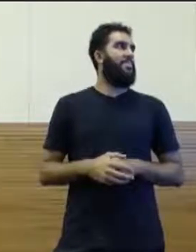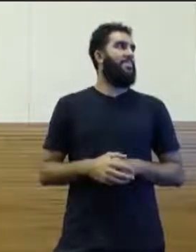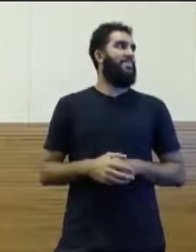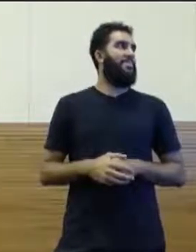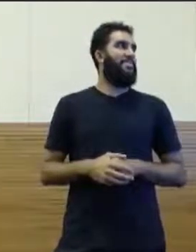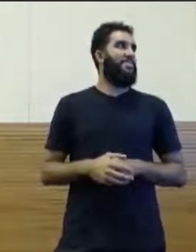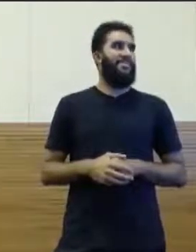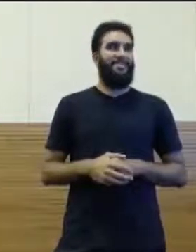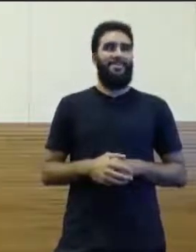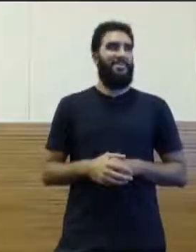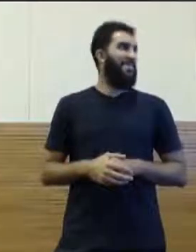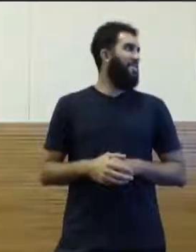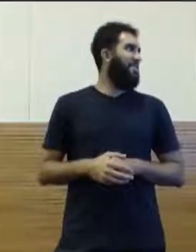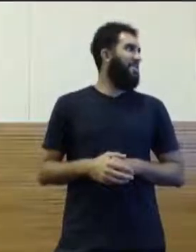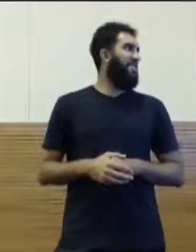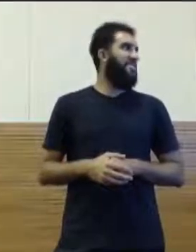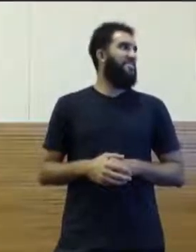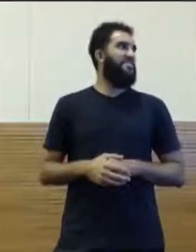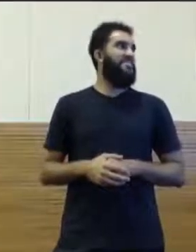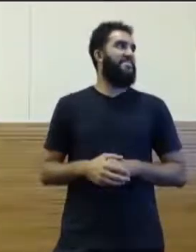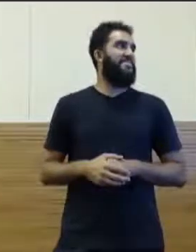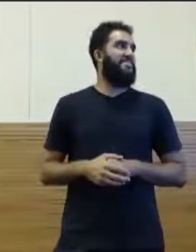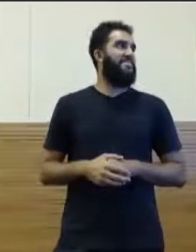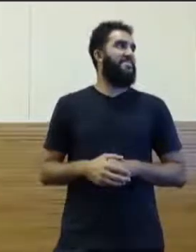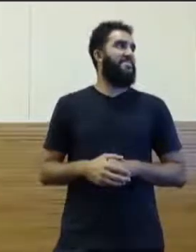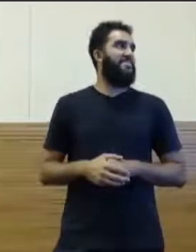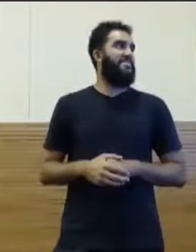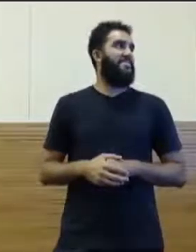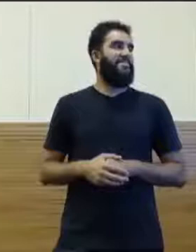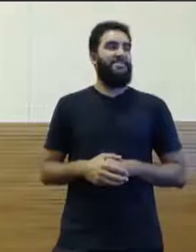And we identified 4 food groups